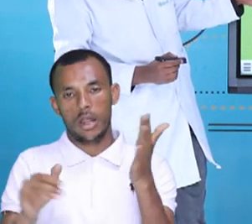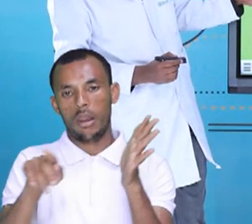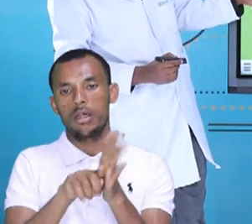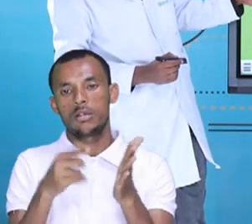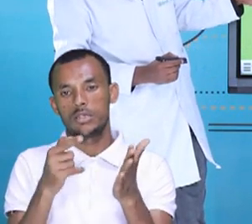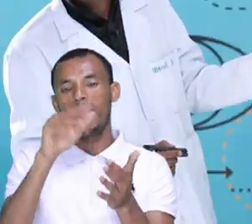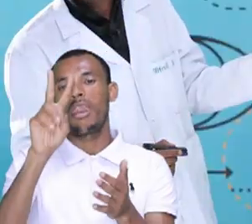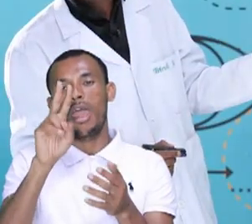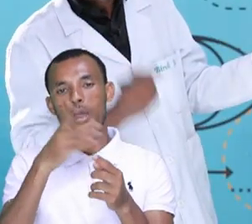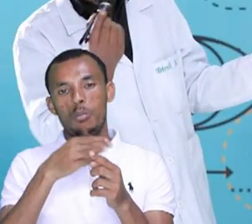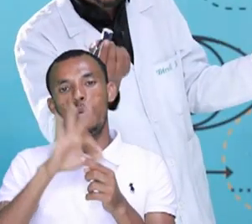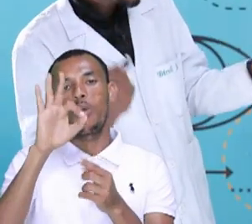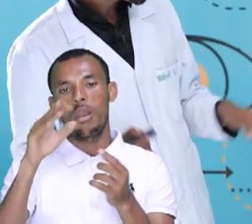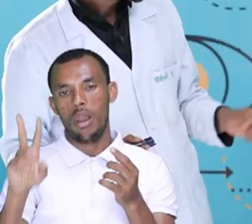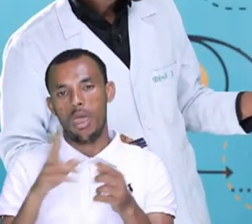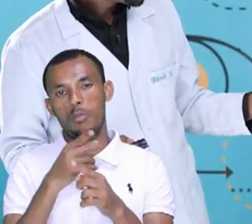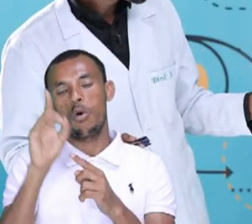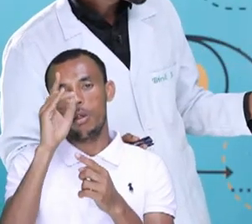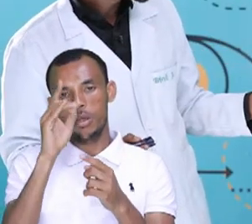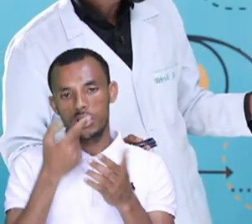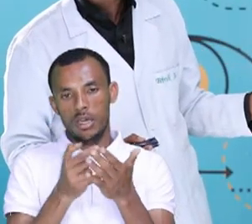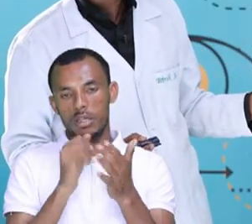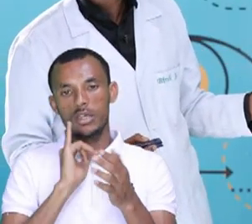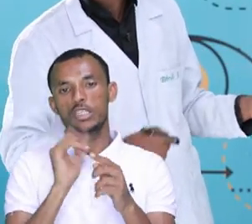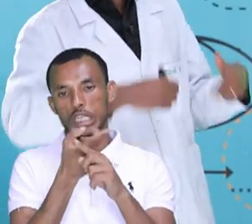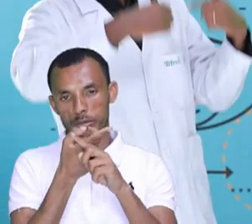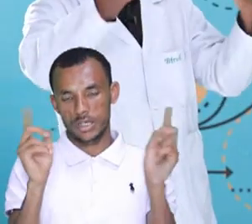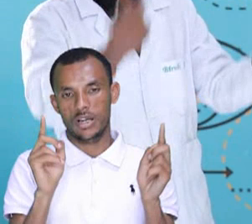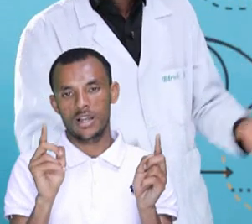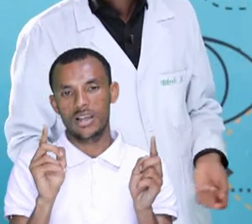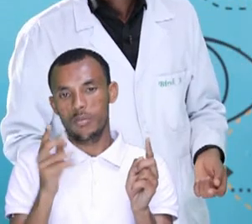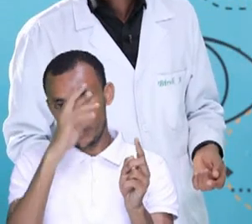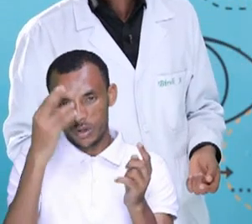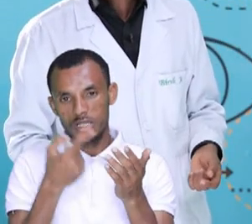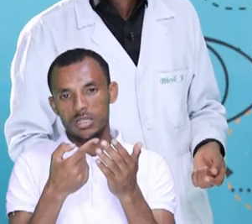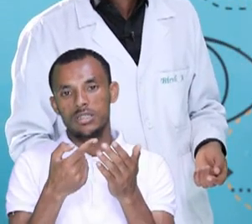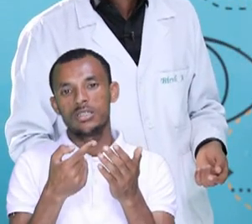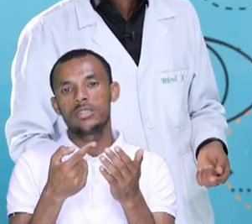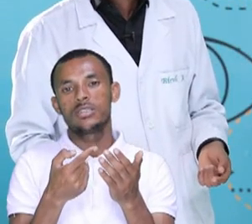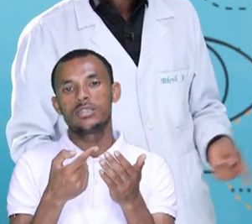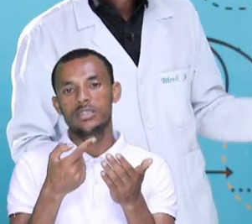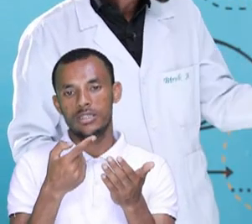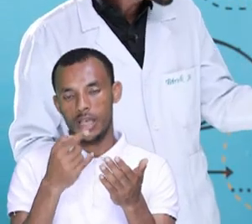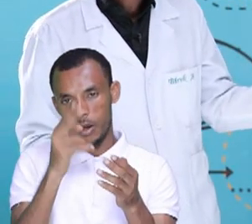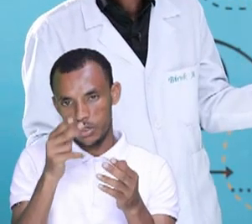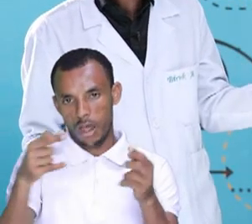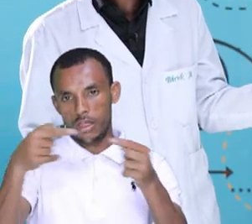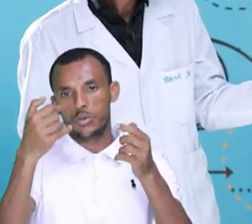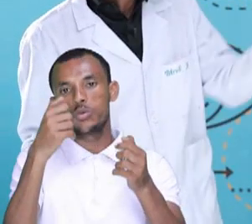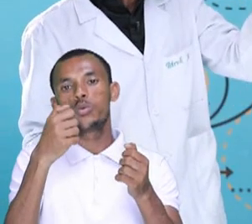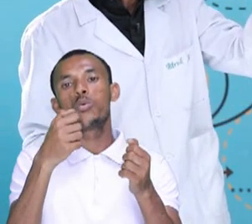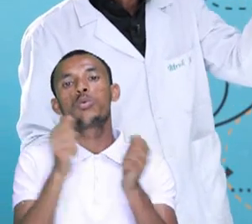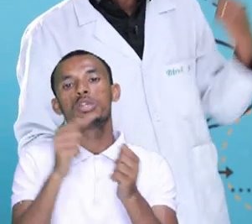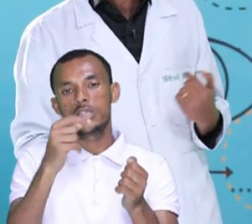is again special. Why special? Because hydrogen is attached to another, the three most electronegative element. That element is